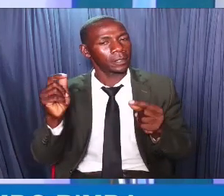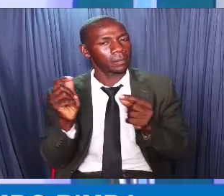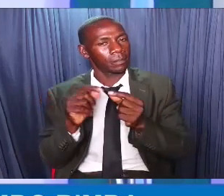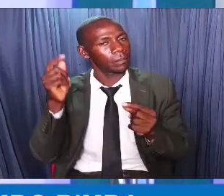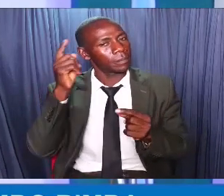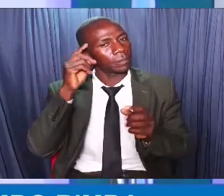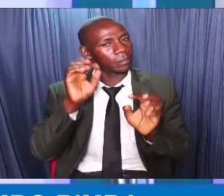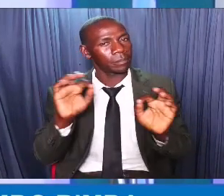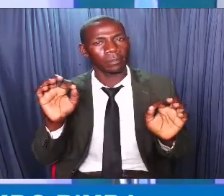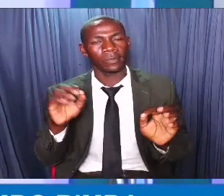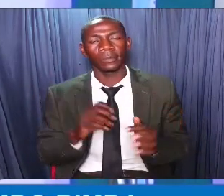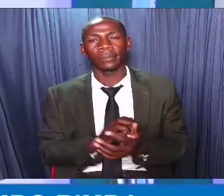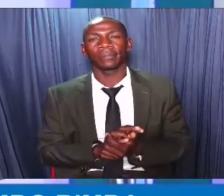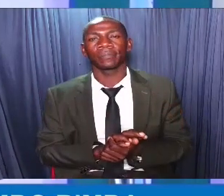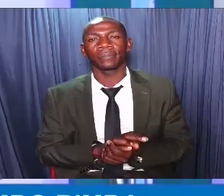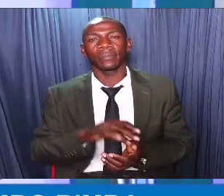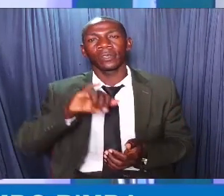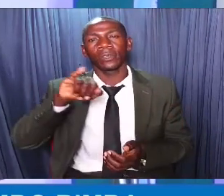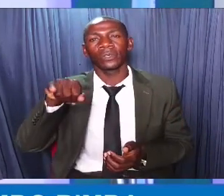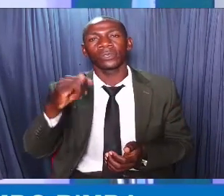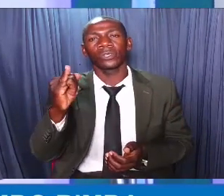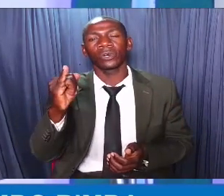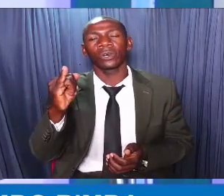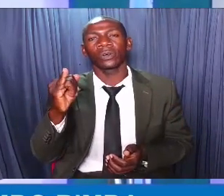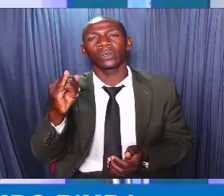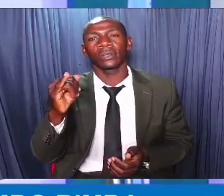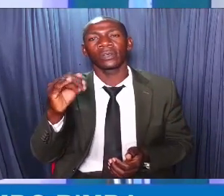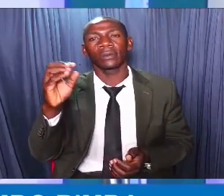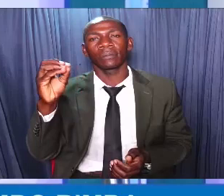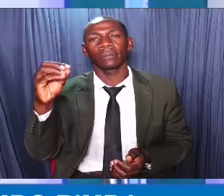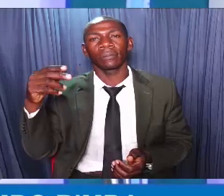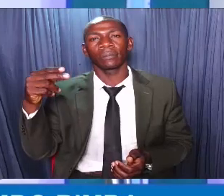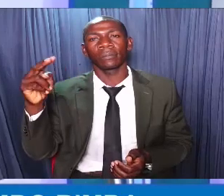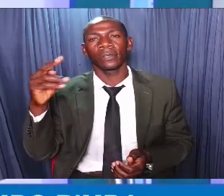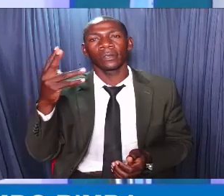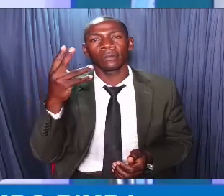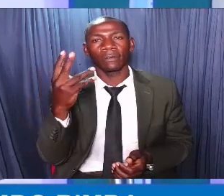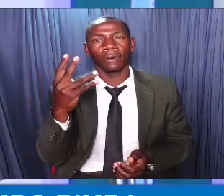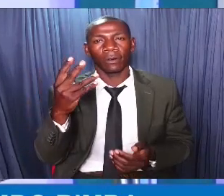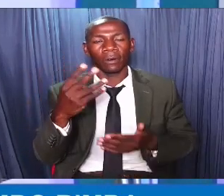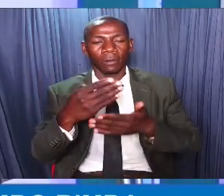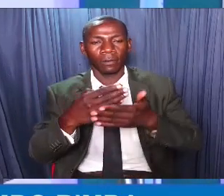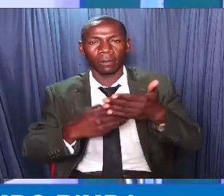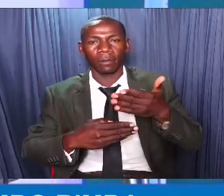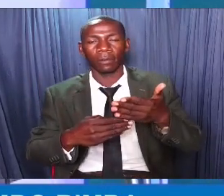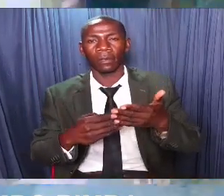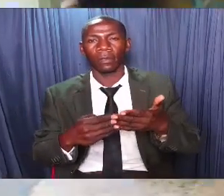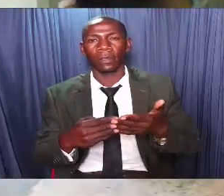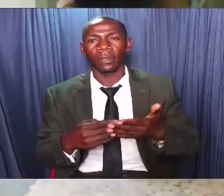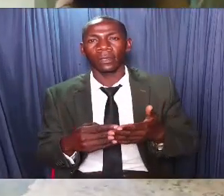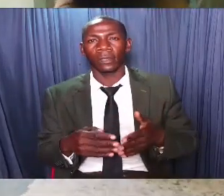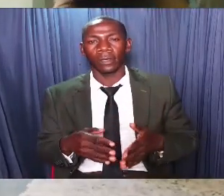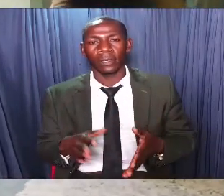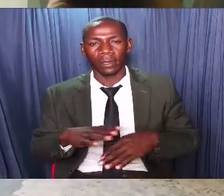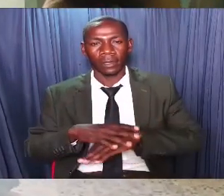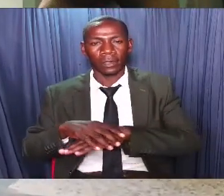healed. Tusomee. Read for us. Johana 4:46 teremka hapo chini. John 4:46 downwards. Basi alifika